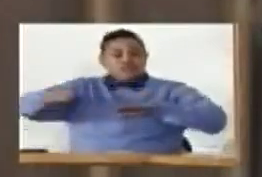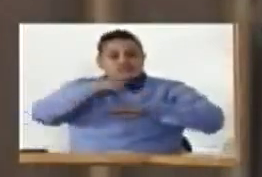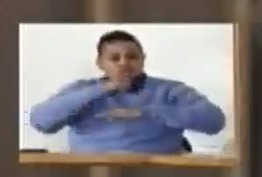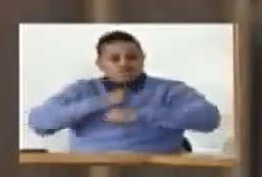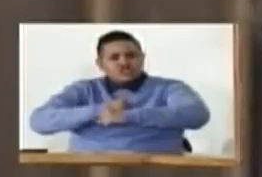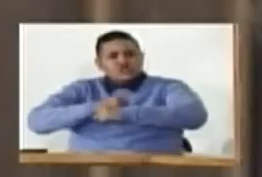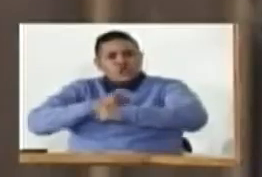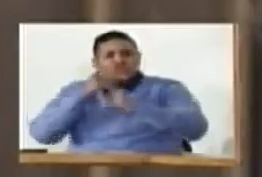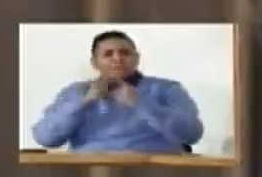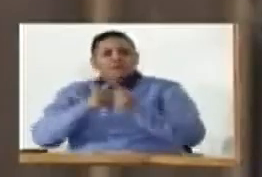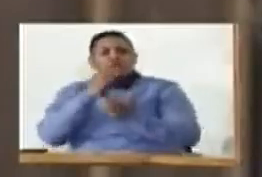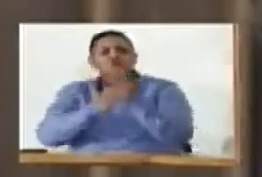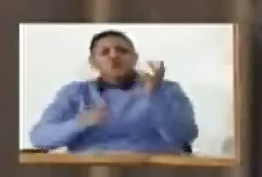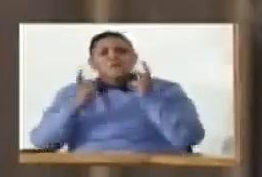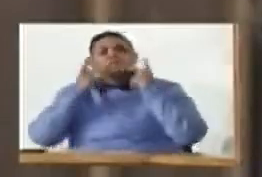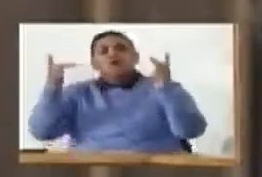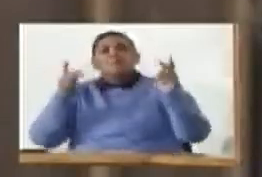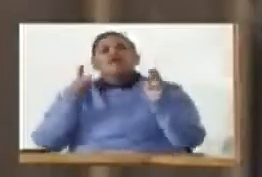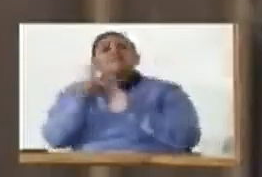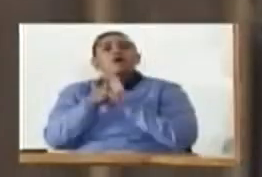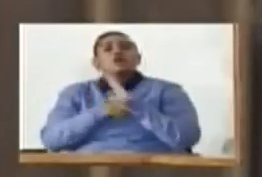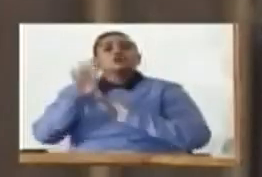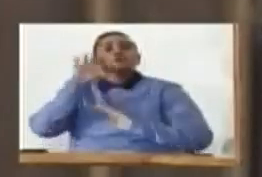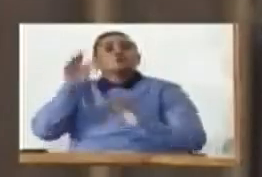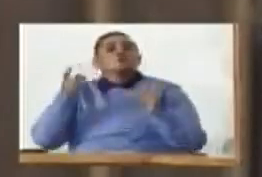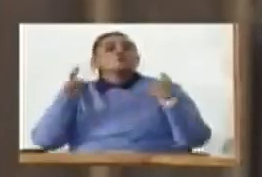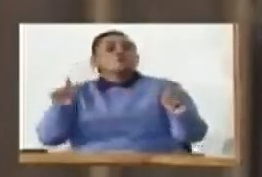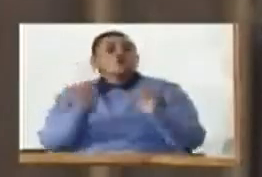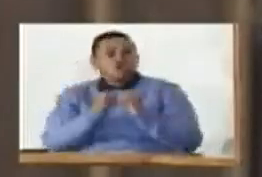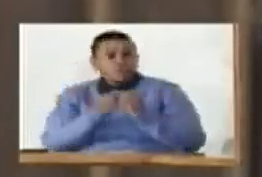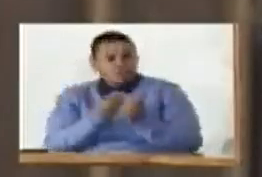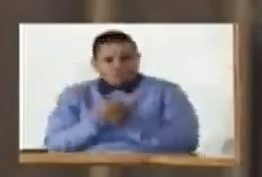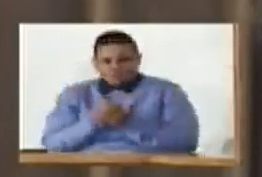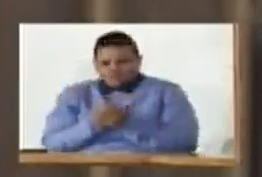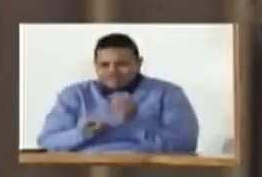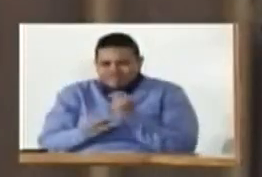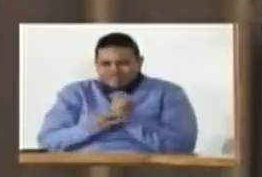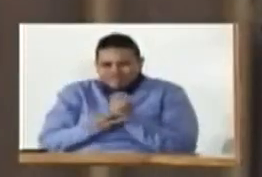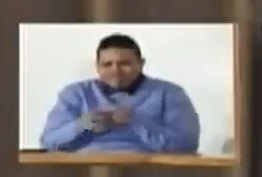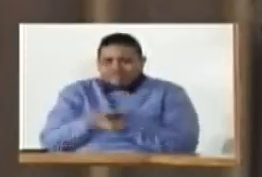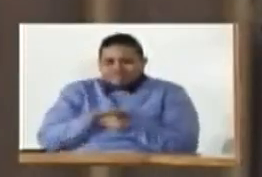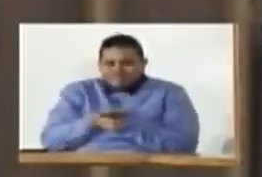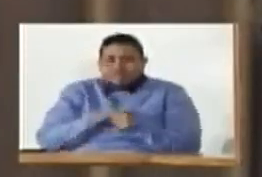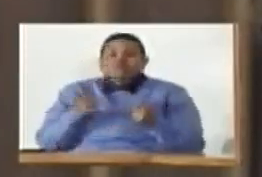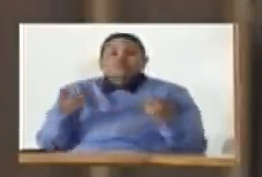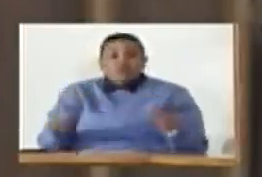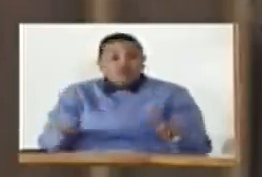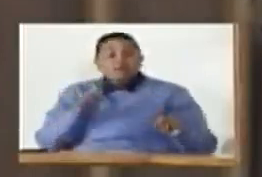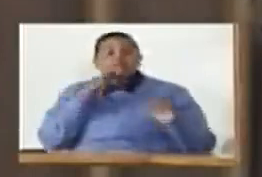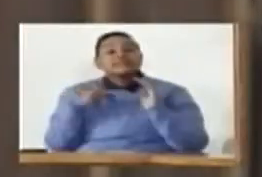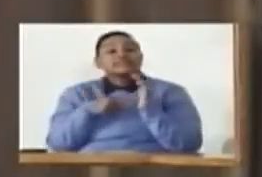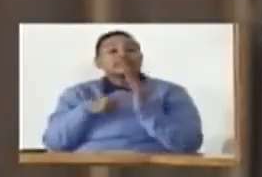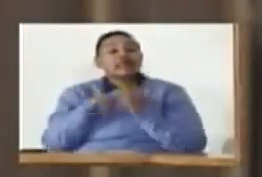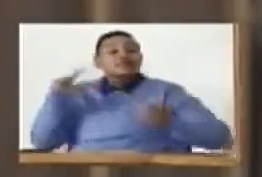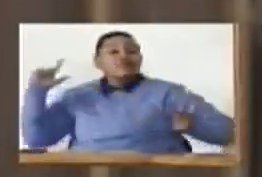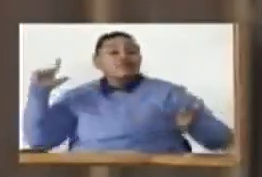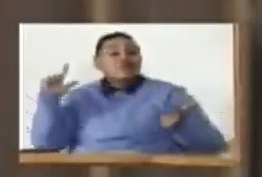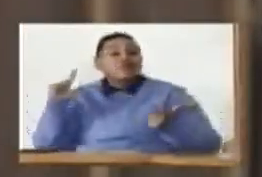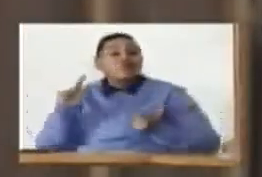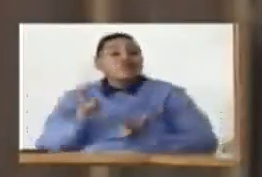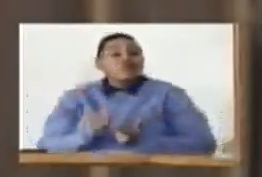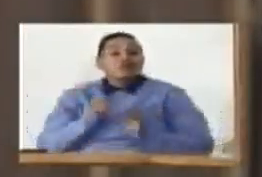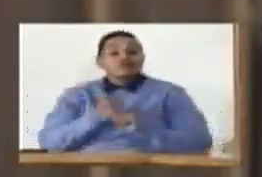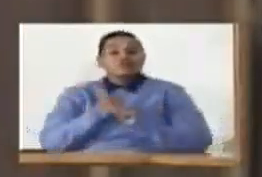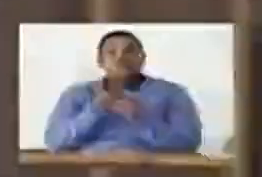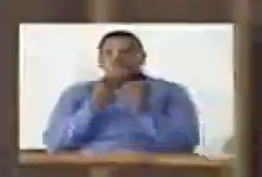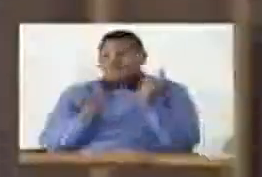public policies that will result in greater domestic savings, debt reduction, faster economic growth,